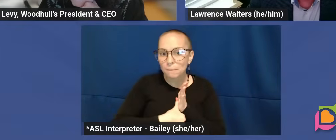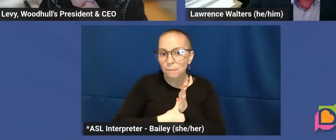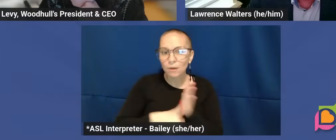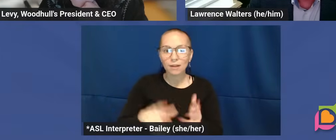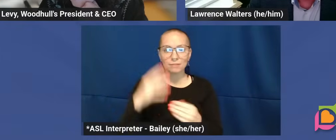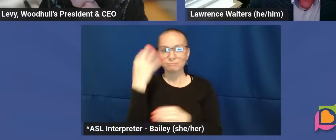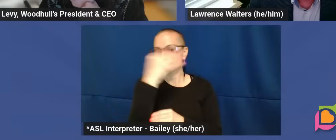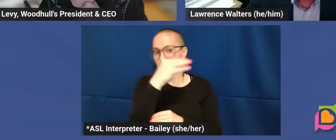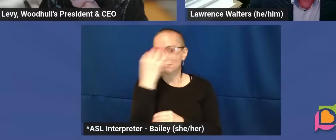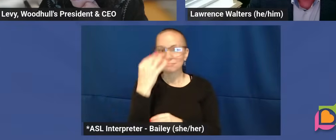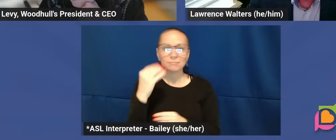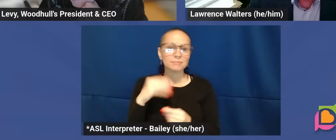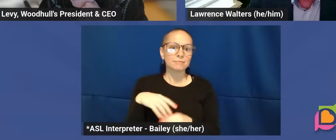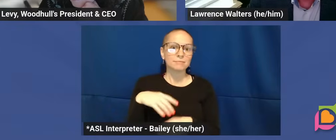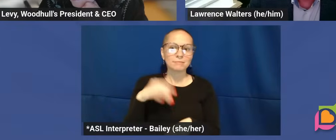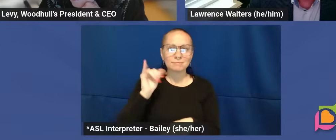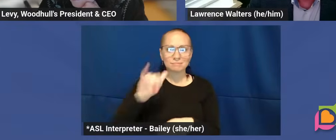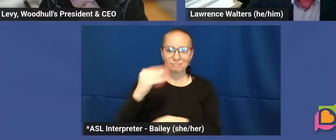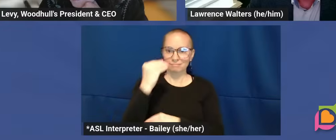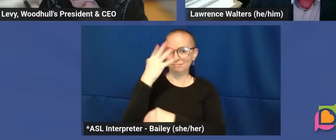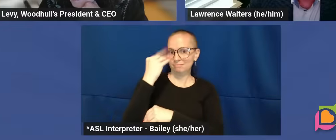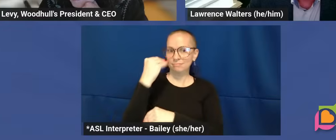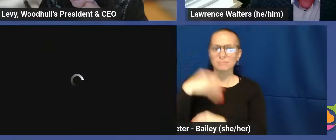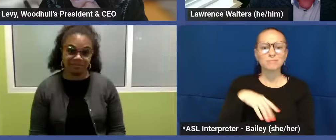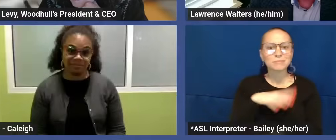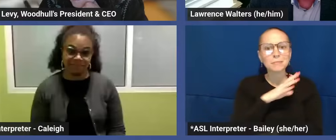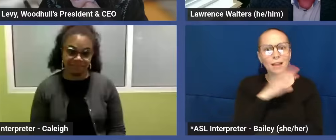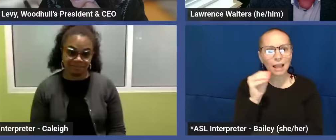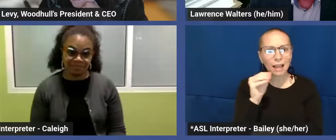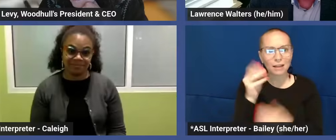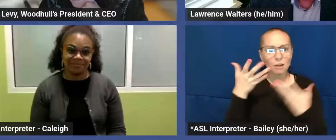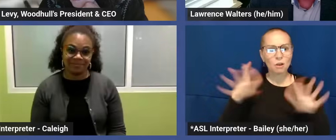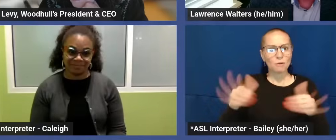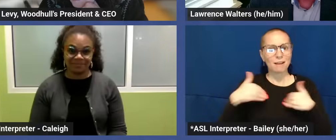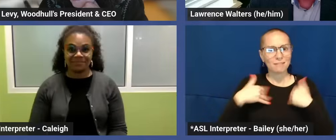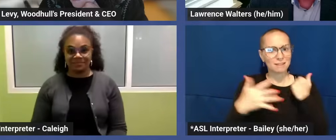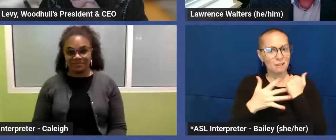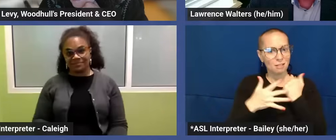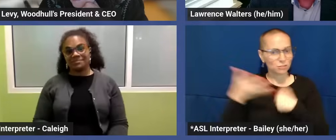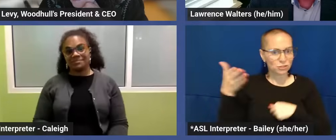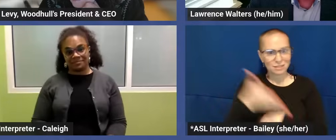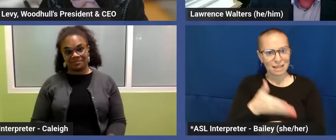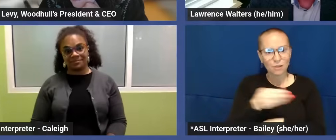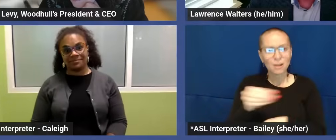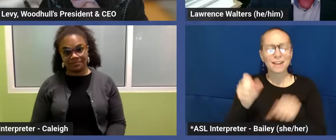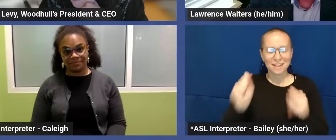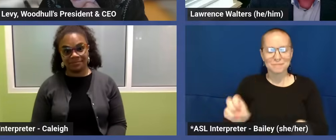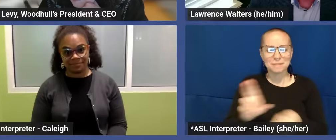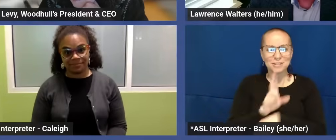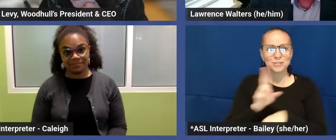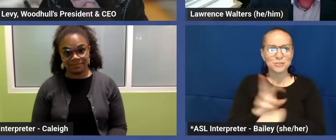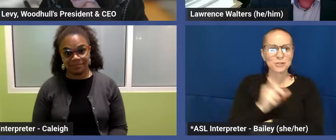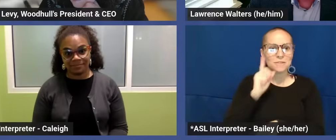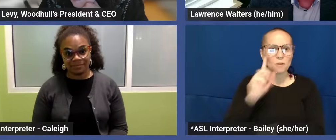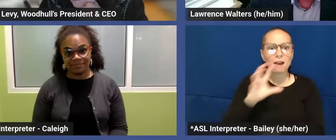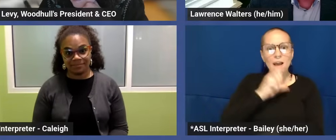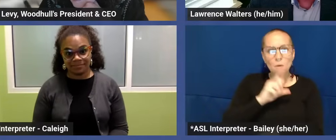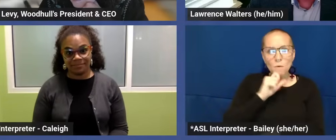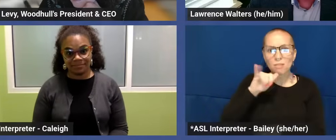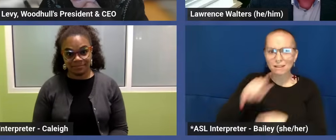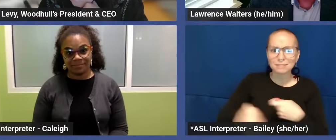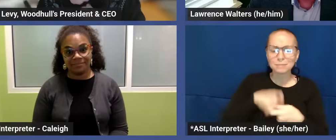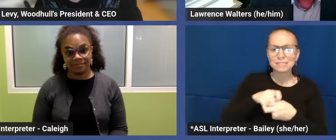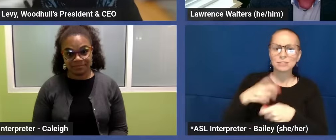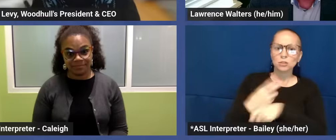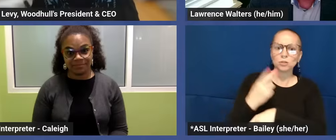scan. A lot of the technology that's already in existence can be used to establish how old any particular user of a